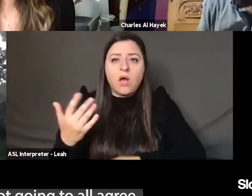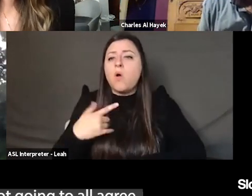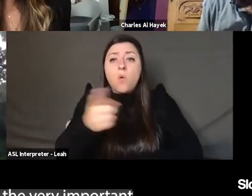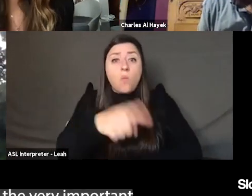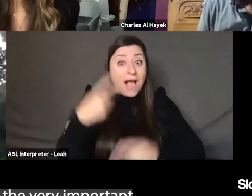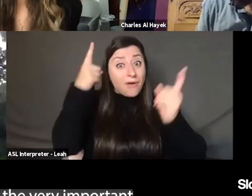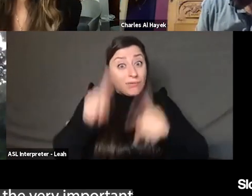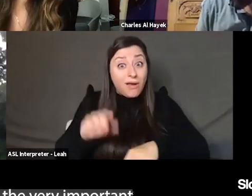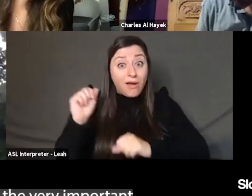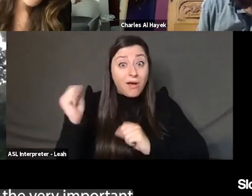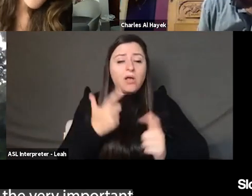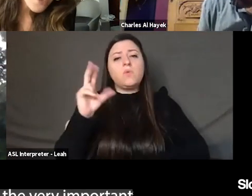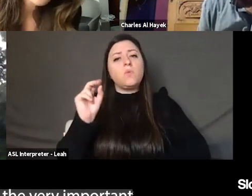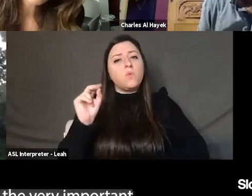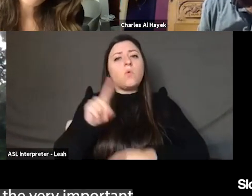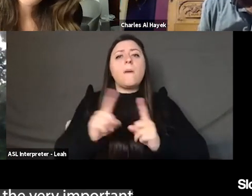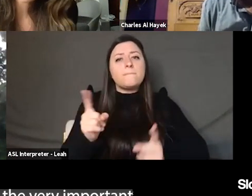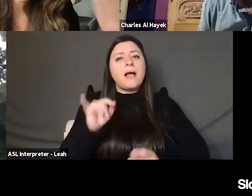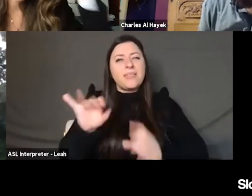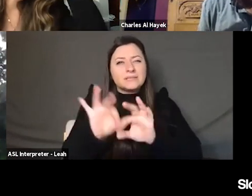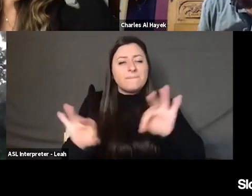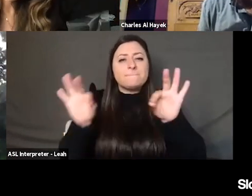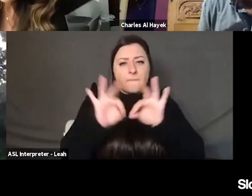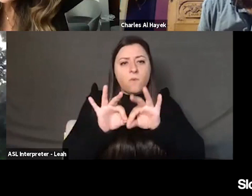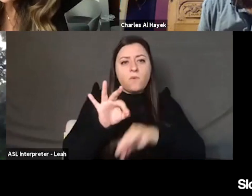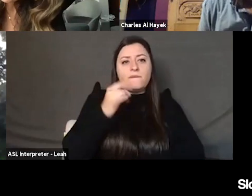agree. And this is one of the very important